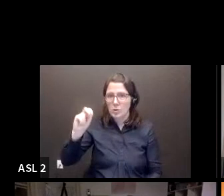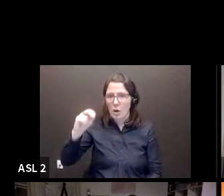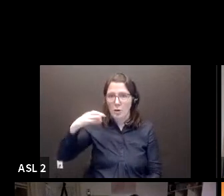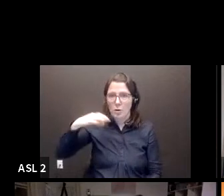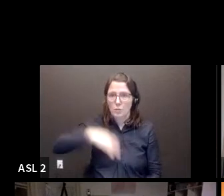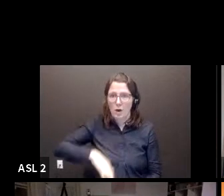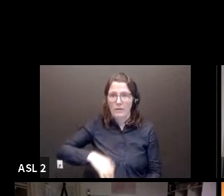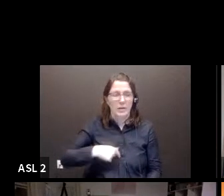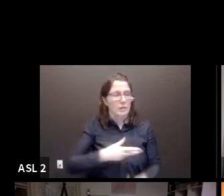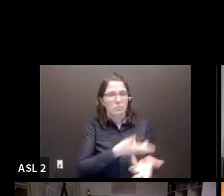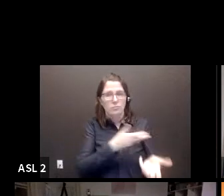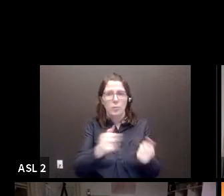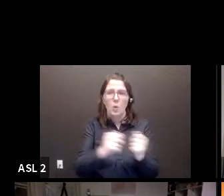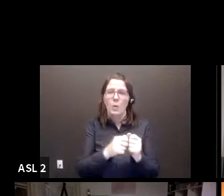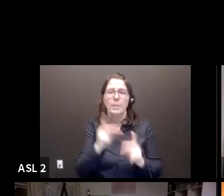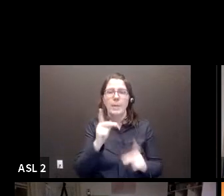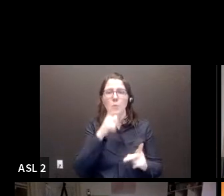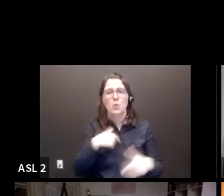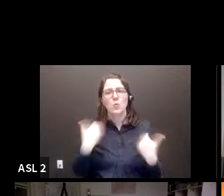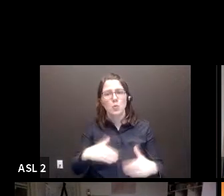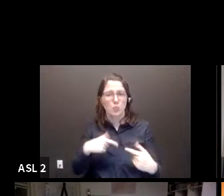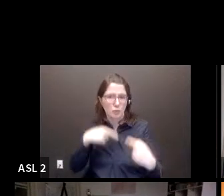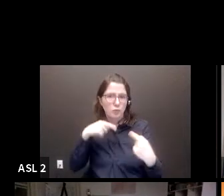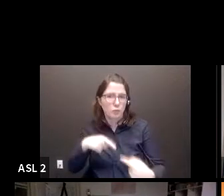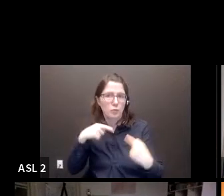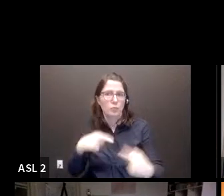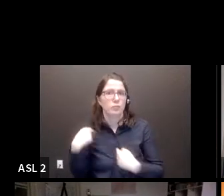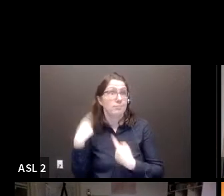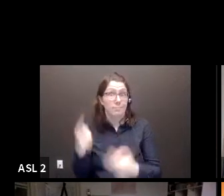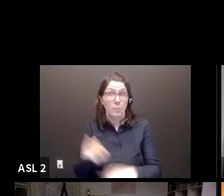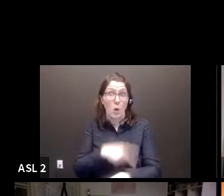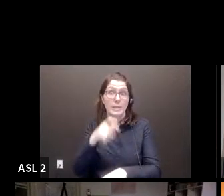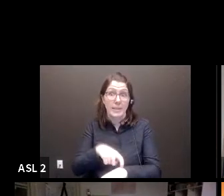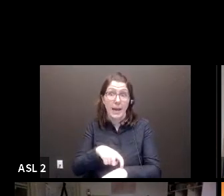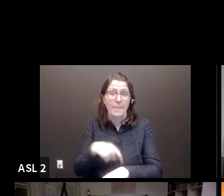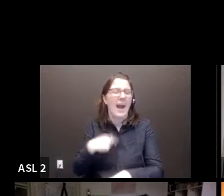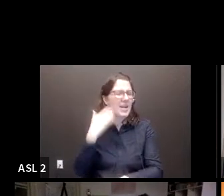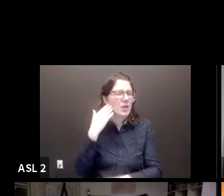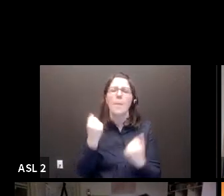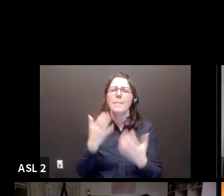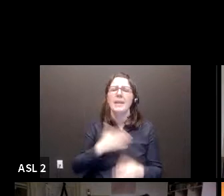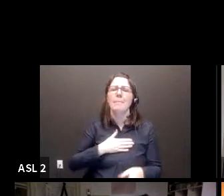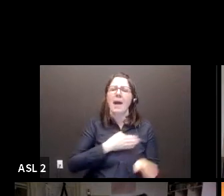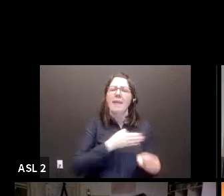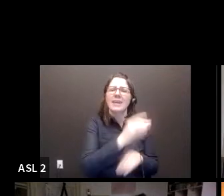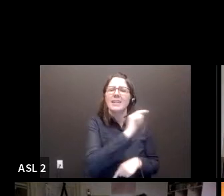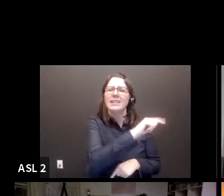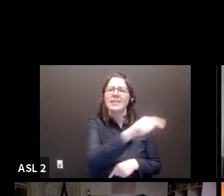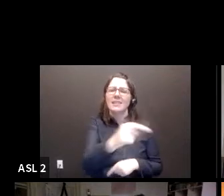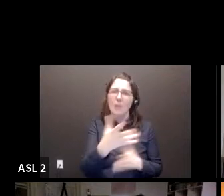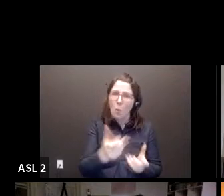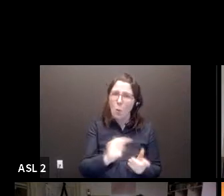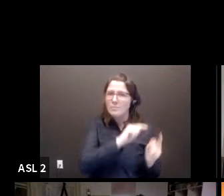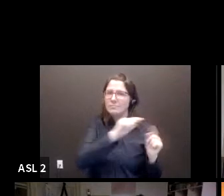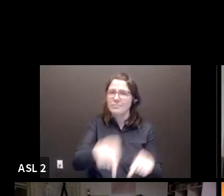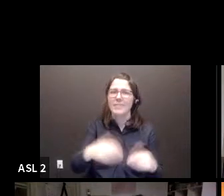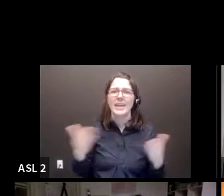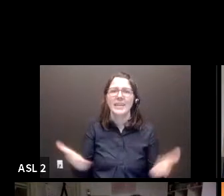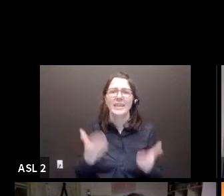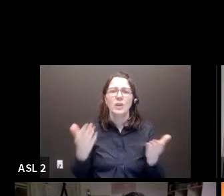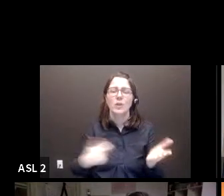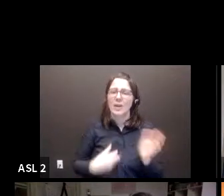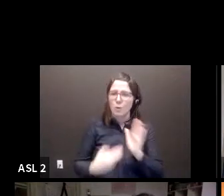a very for a very long time and you know there are many of us that would love to be here today to share and echo the voices of our most delicate communities and how